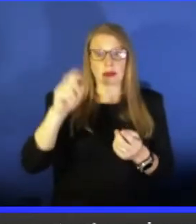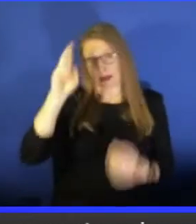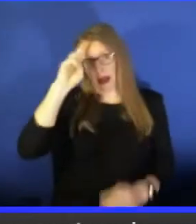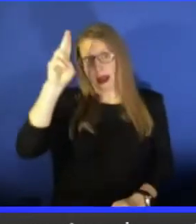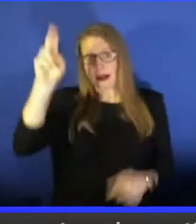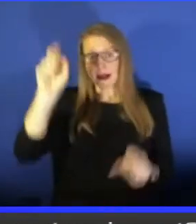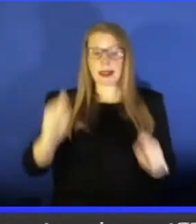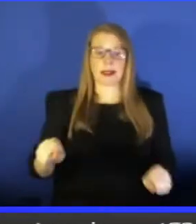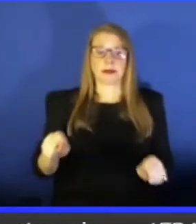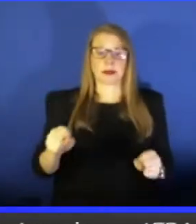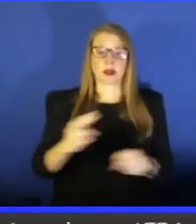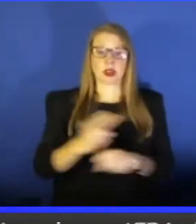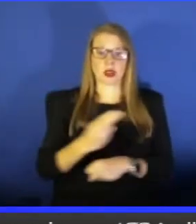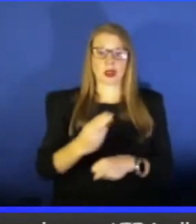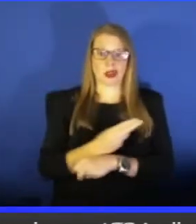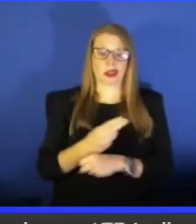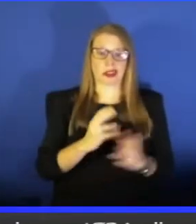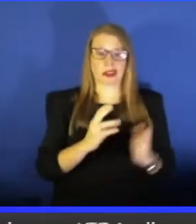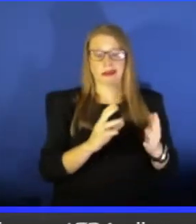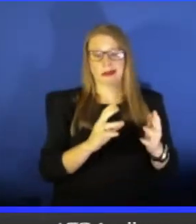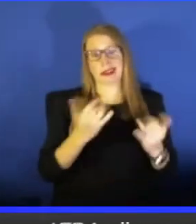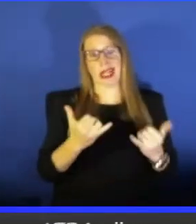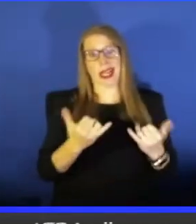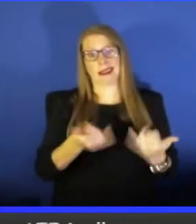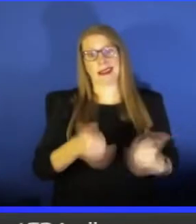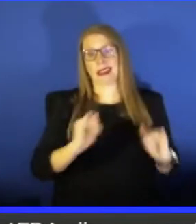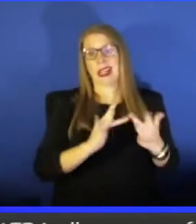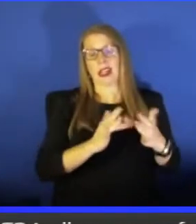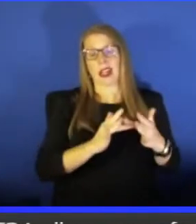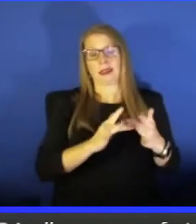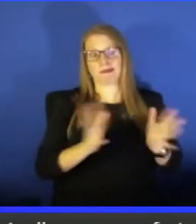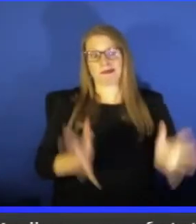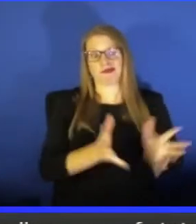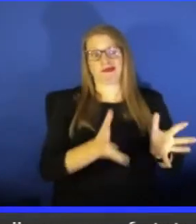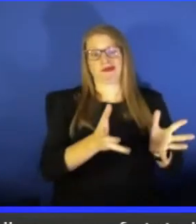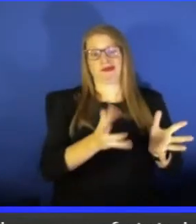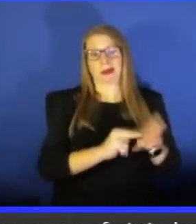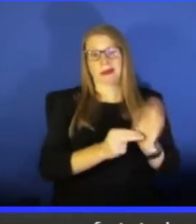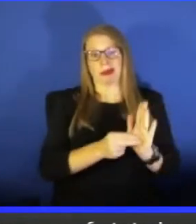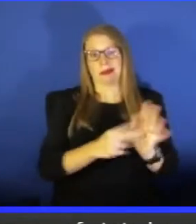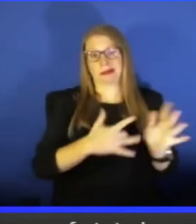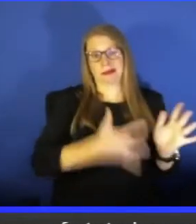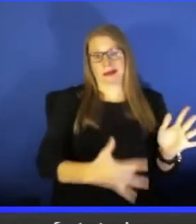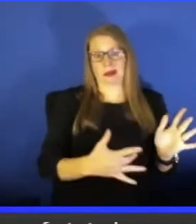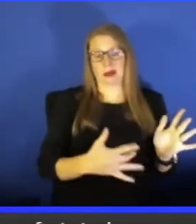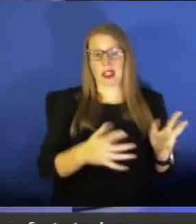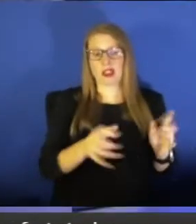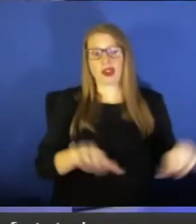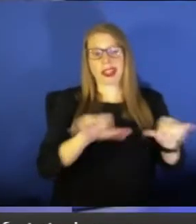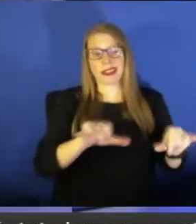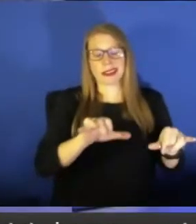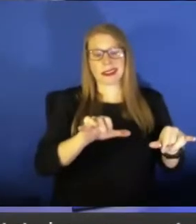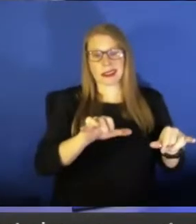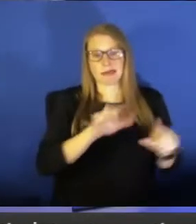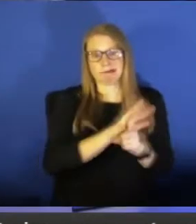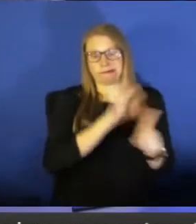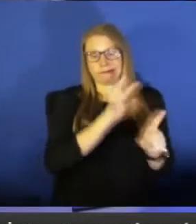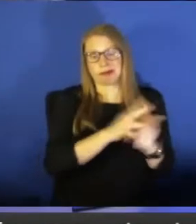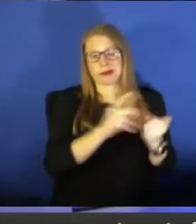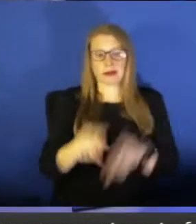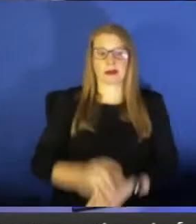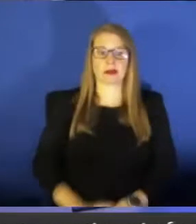example of what continually keeps us on our toes. There was a Benadryl challenge a while back. Benadryl is a common over-the-counter